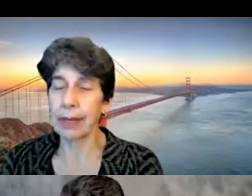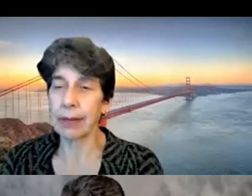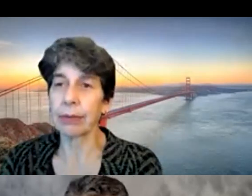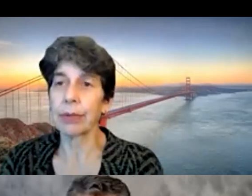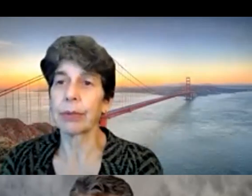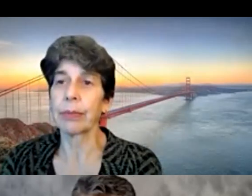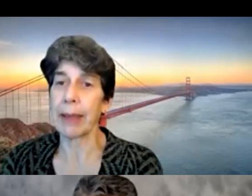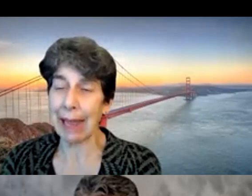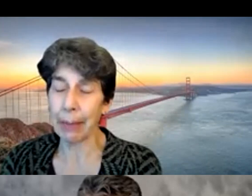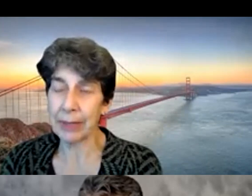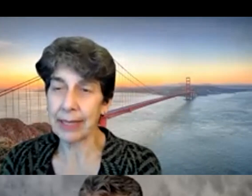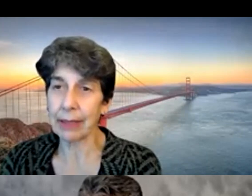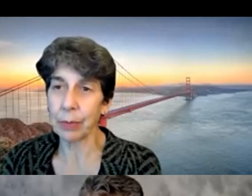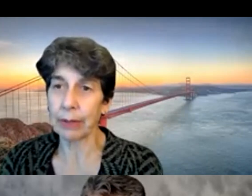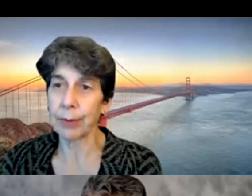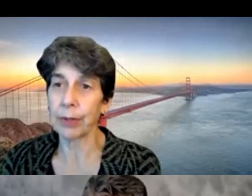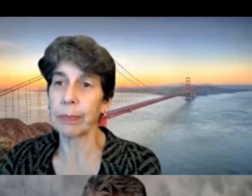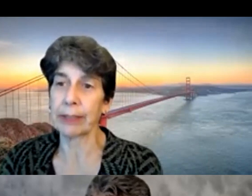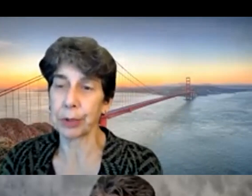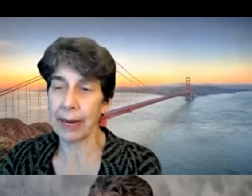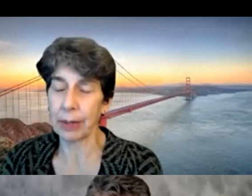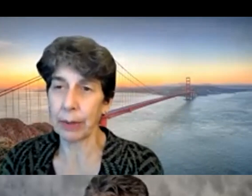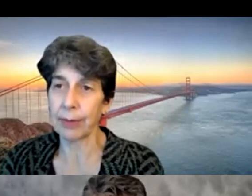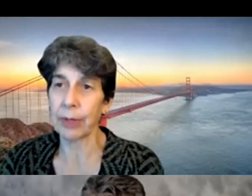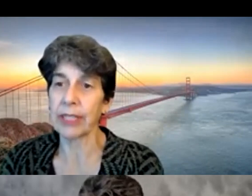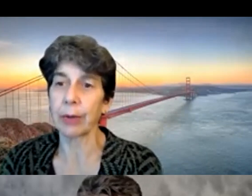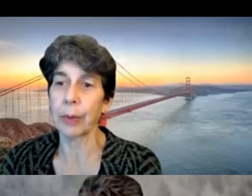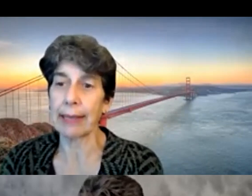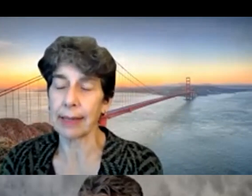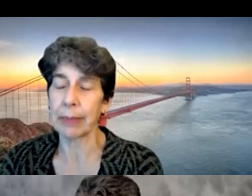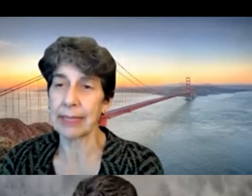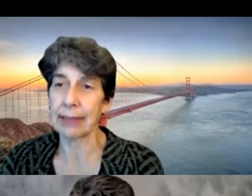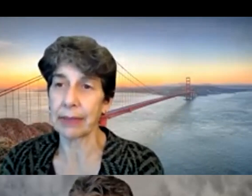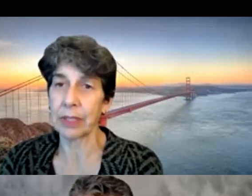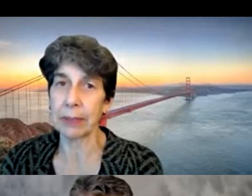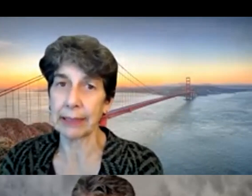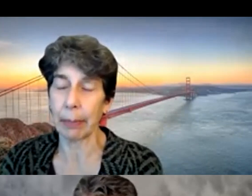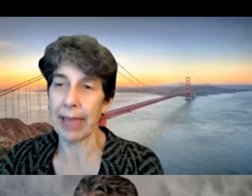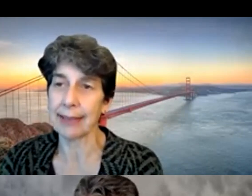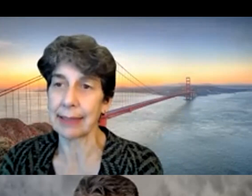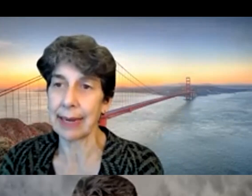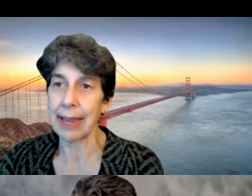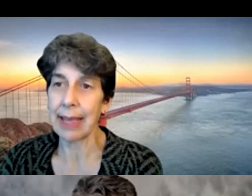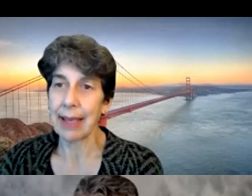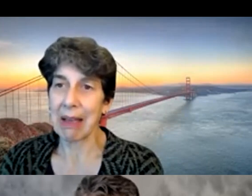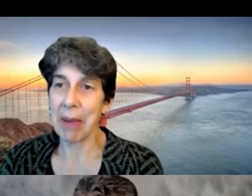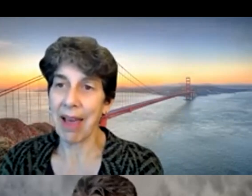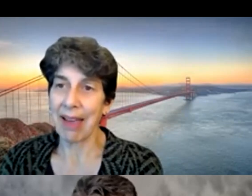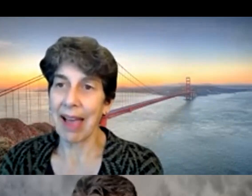and also to better compensate the workforce, better train the workforce, and create some incentives to build